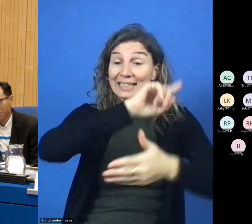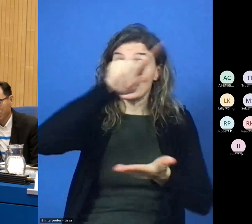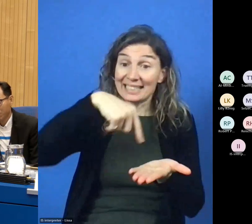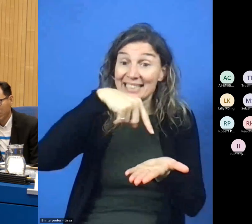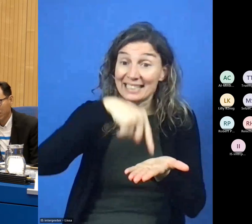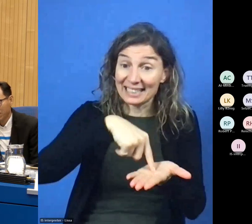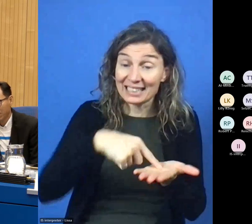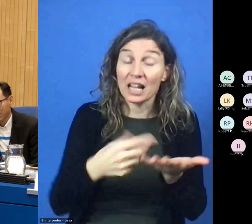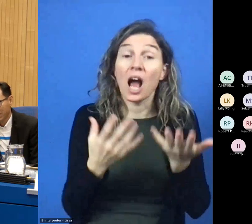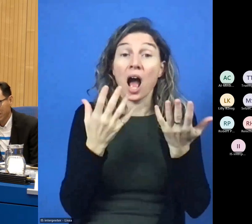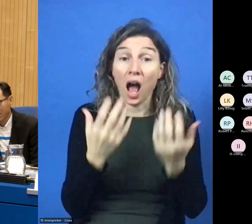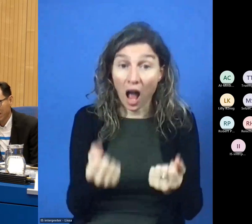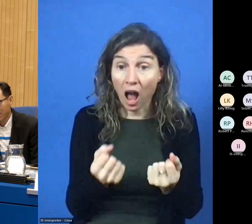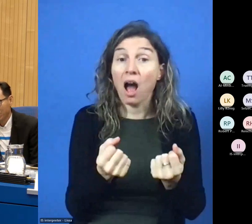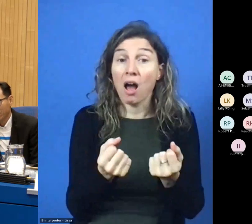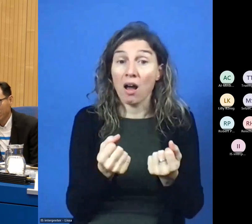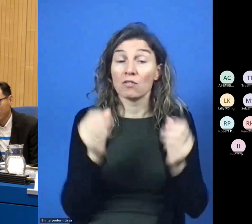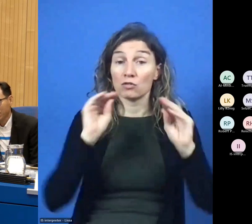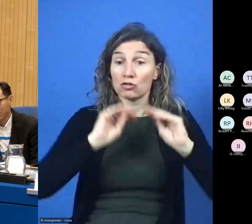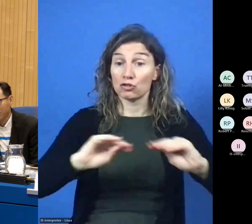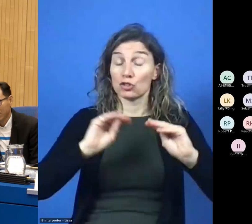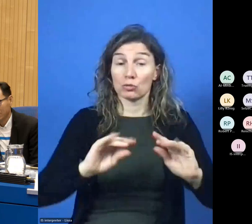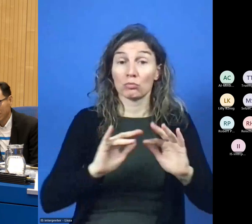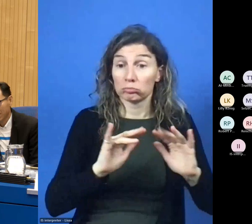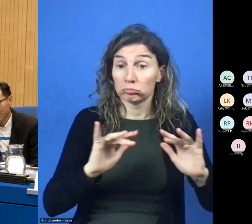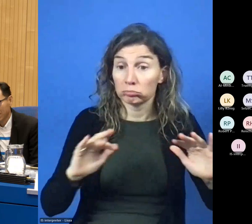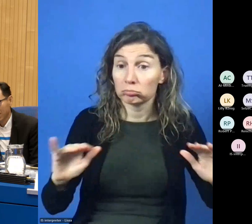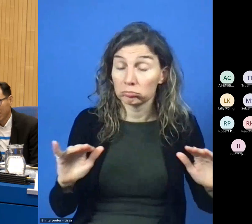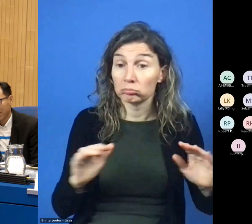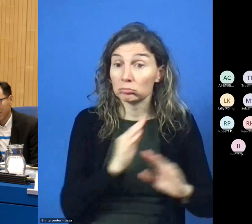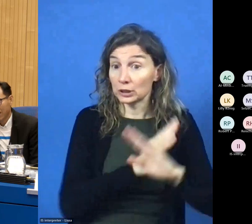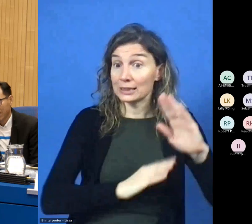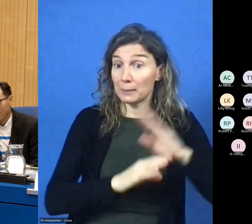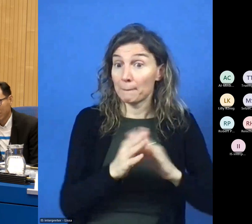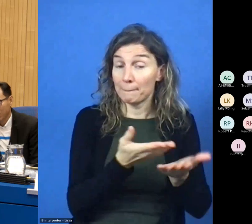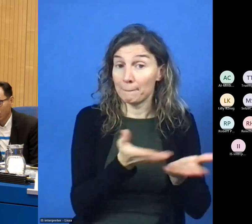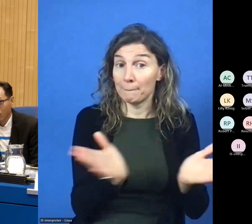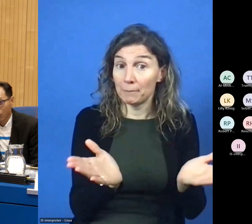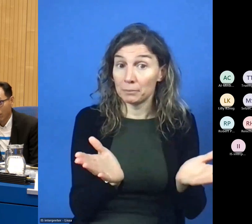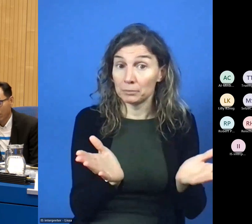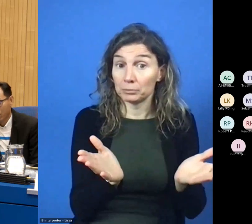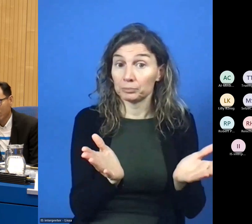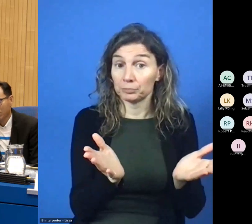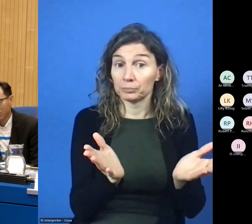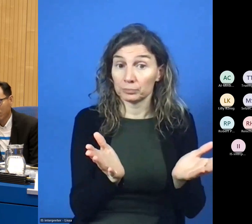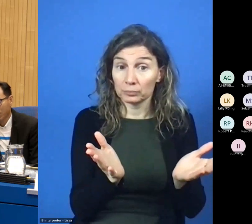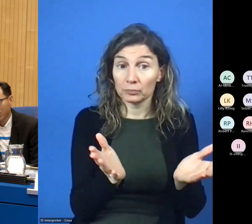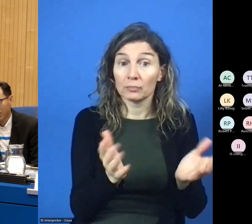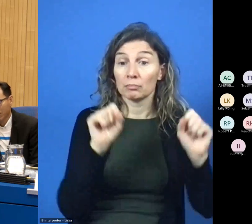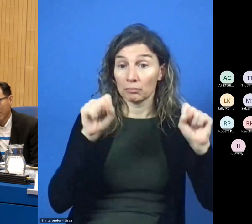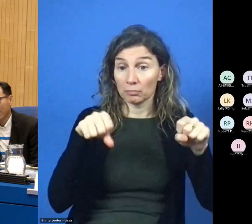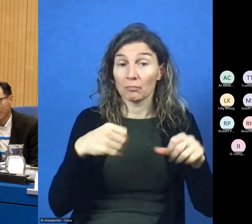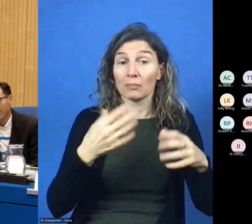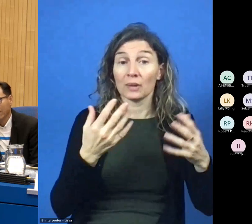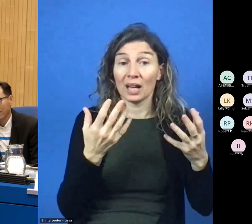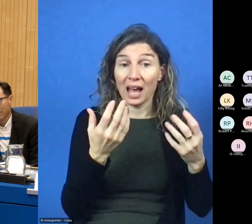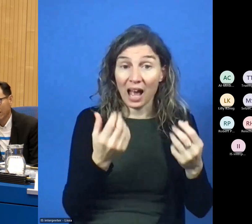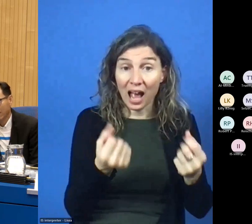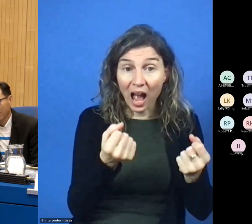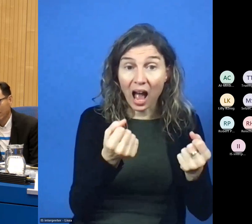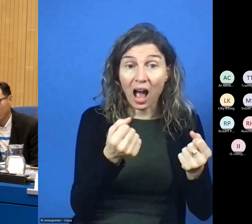for the youth with disability and the youth of person with disability. We have sewing machine for young